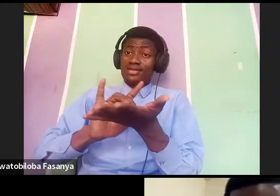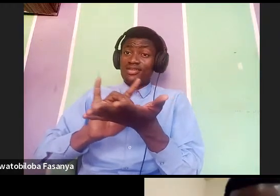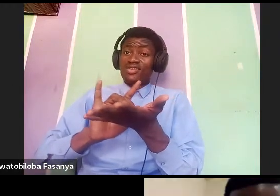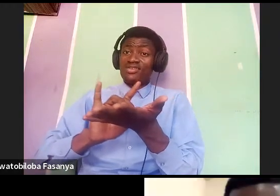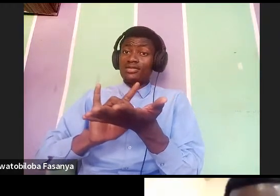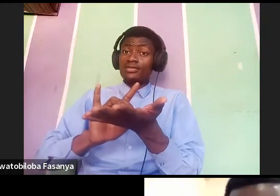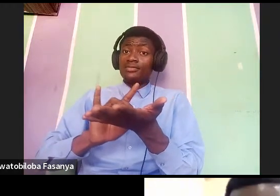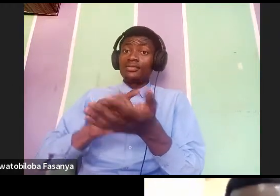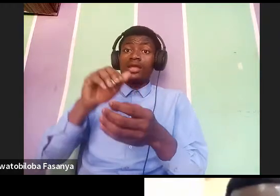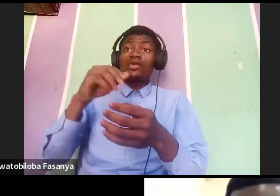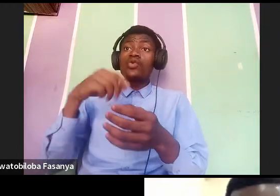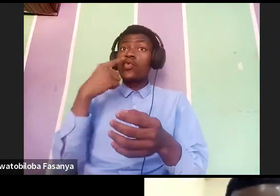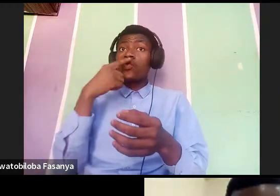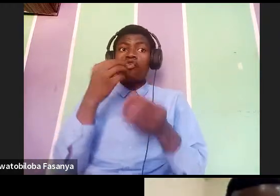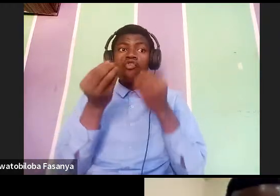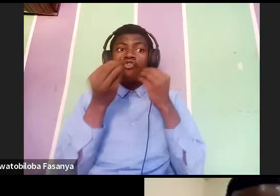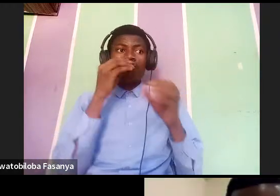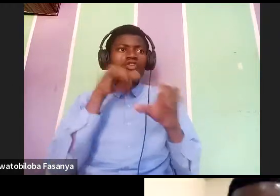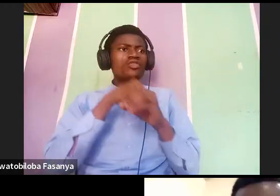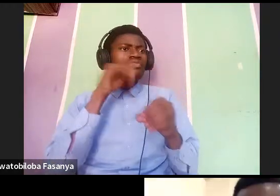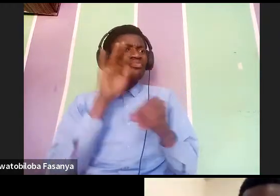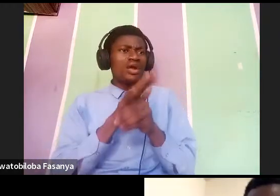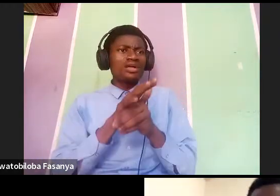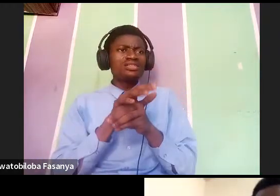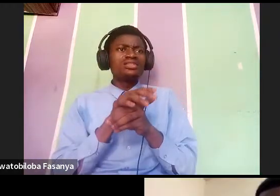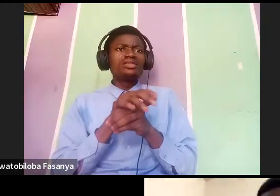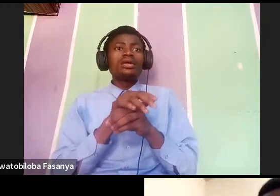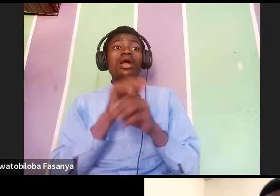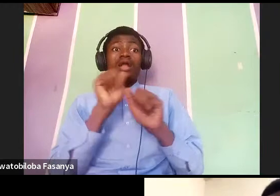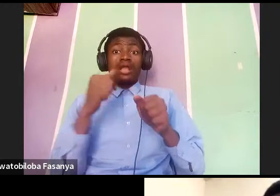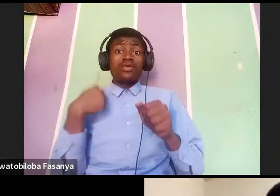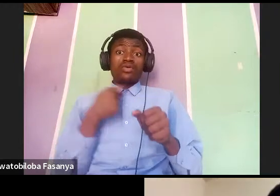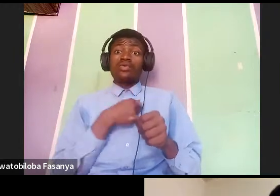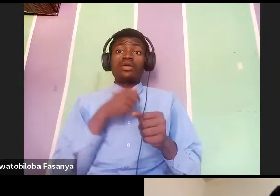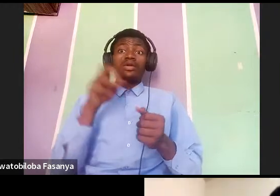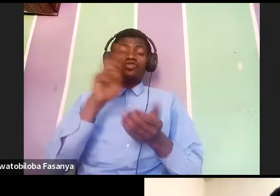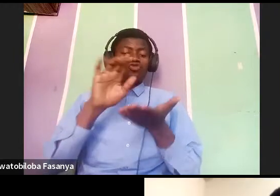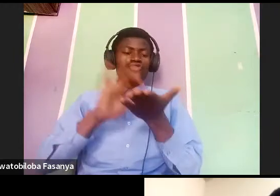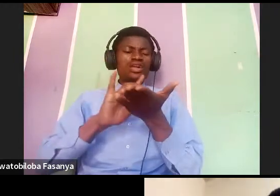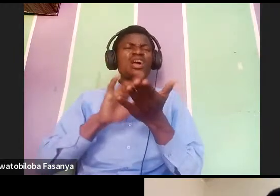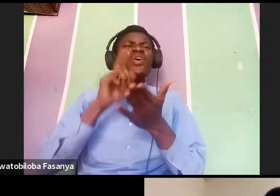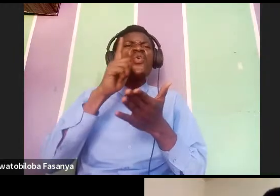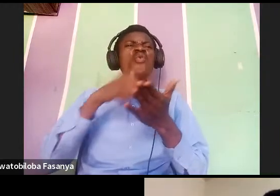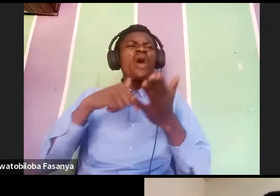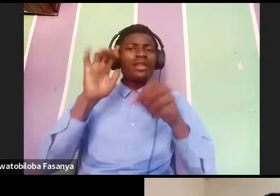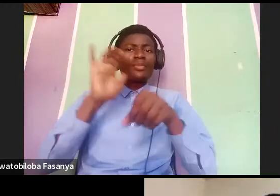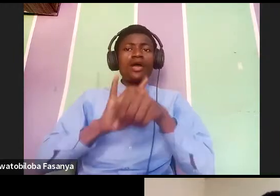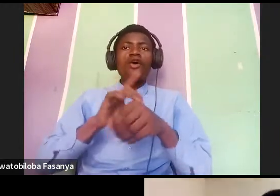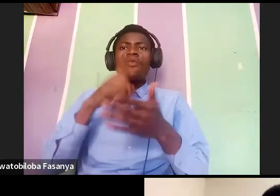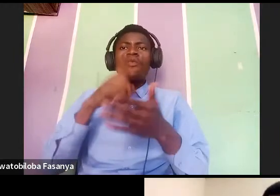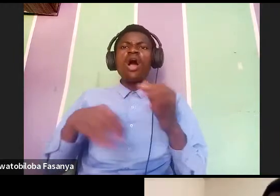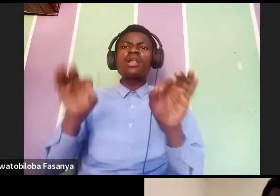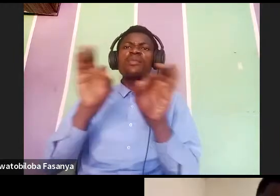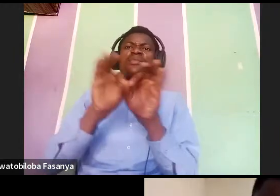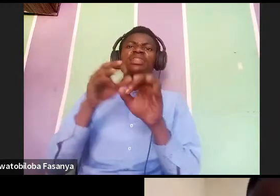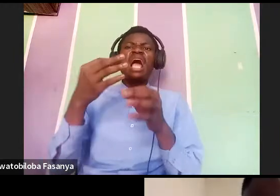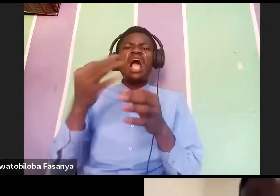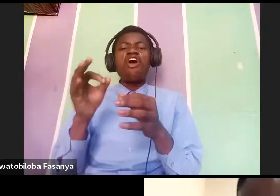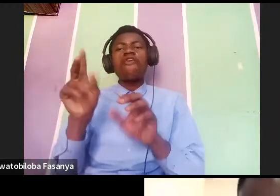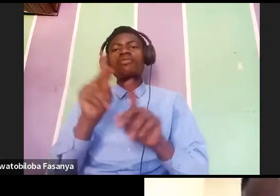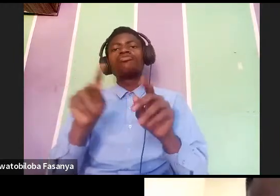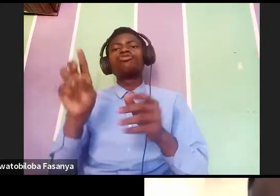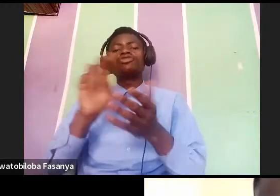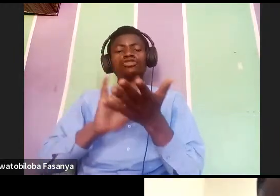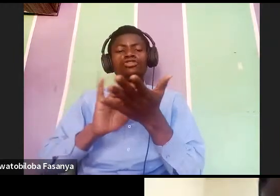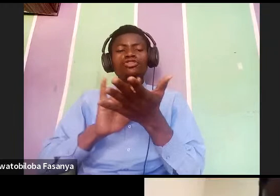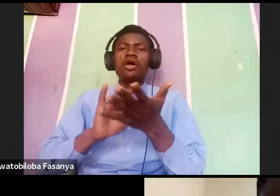the mainstay is still the fluid replacements? Or what's the impact of people taking Flagyl, Cipro? Is it